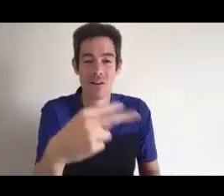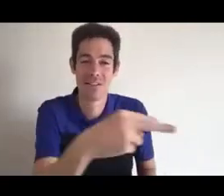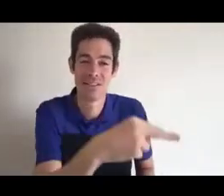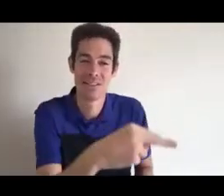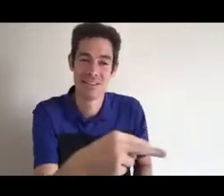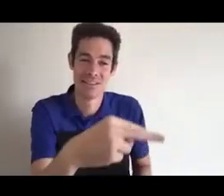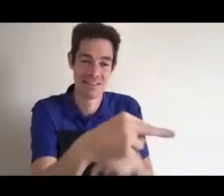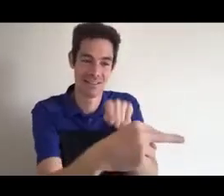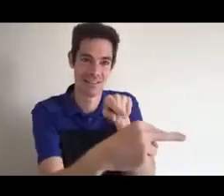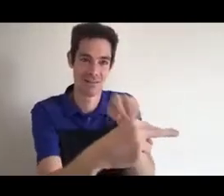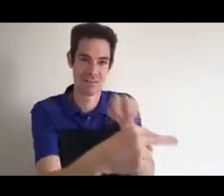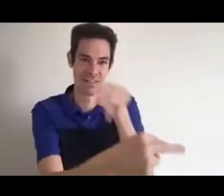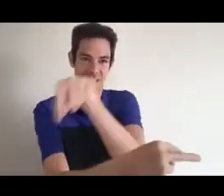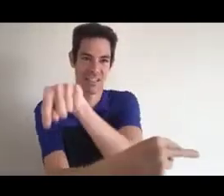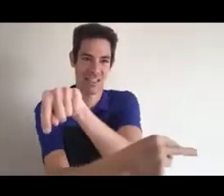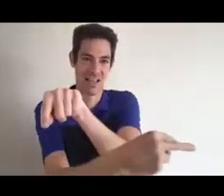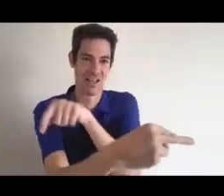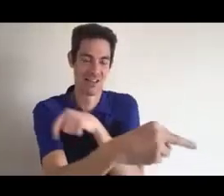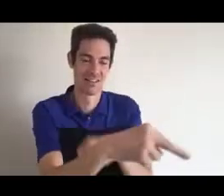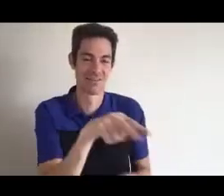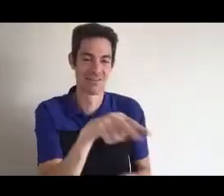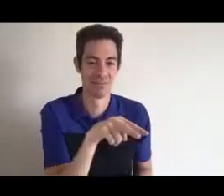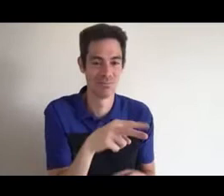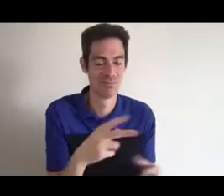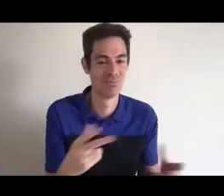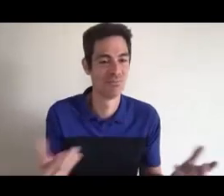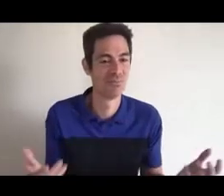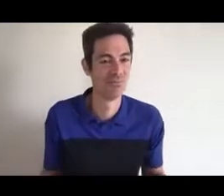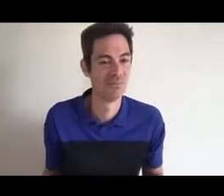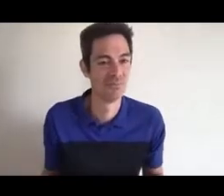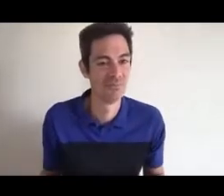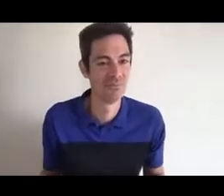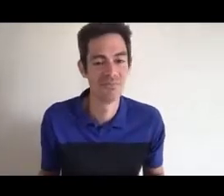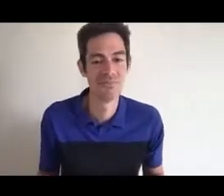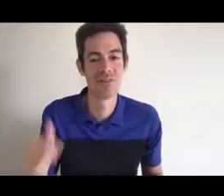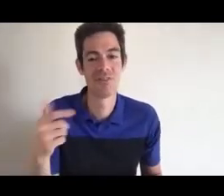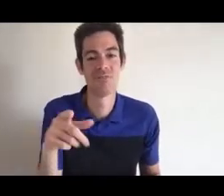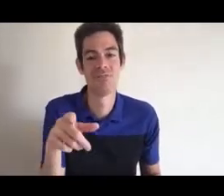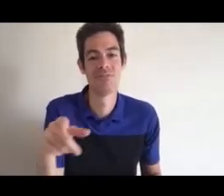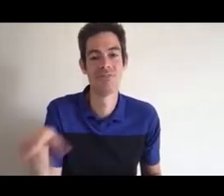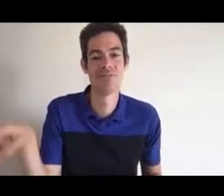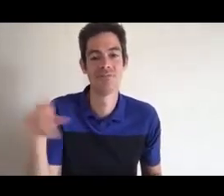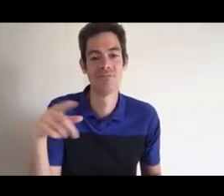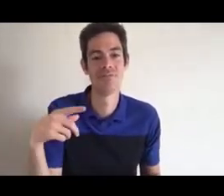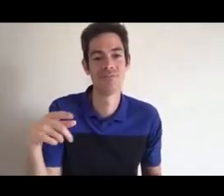So again, the dog wants food and maybe the dog is staring at the food.